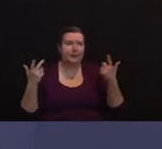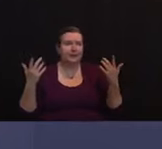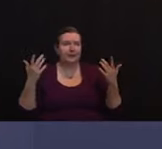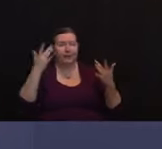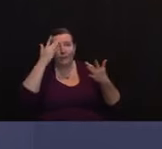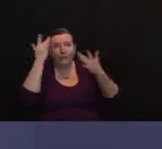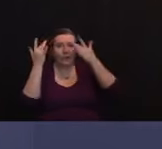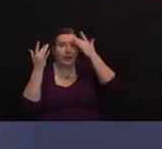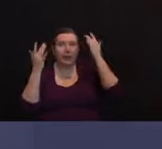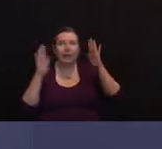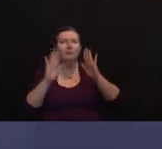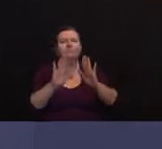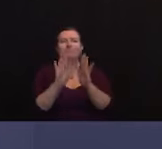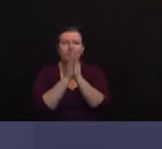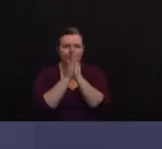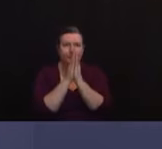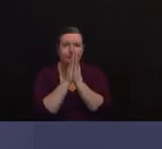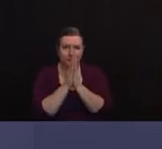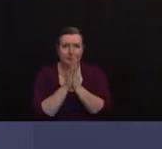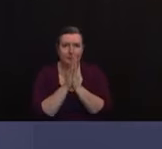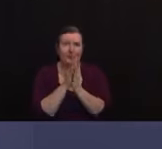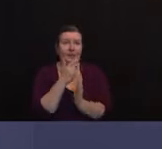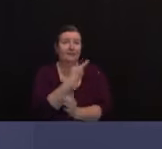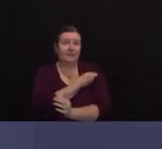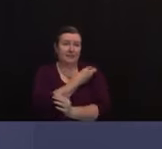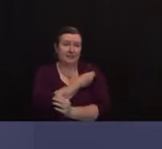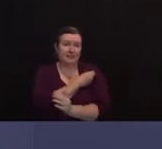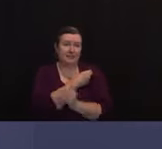vaccines, never before